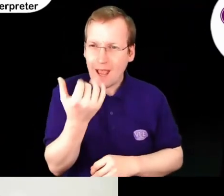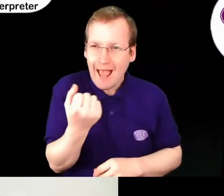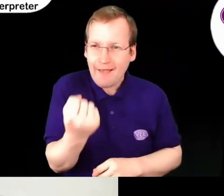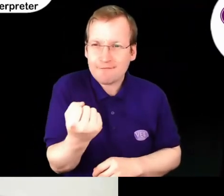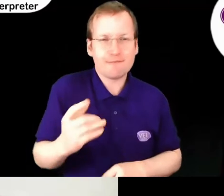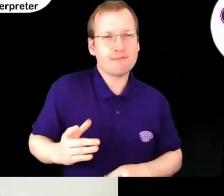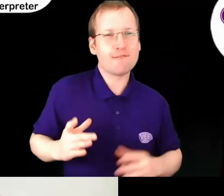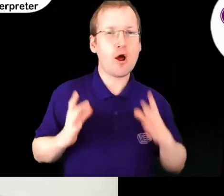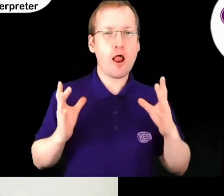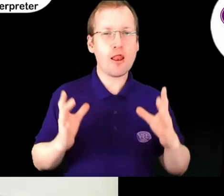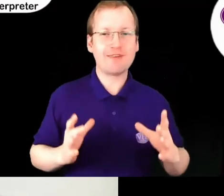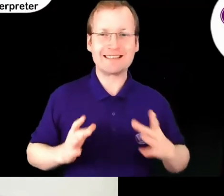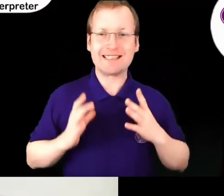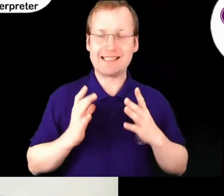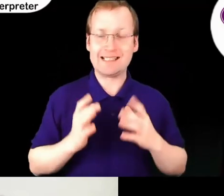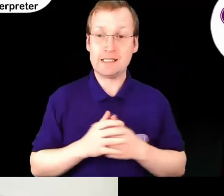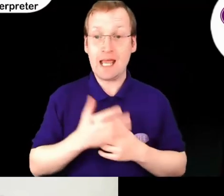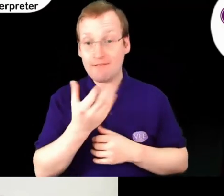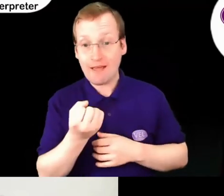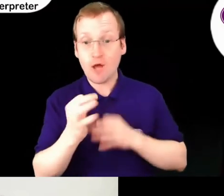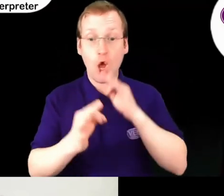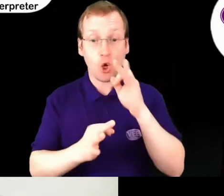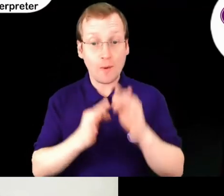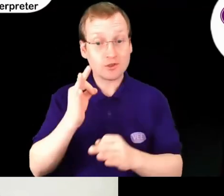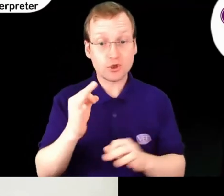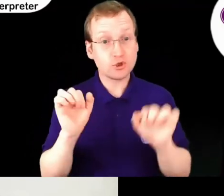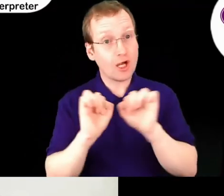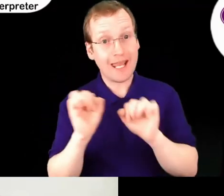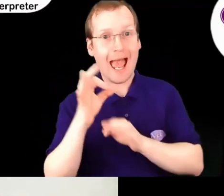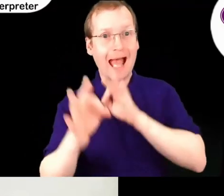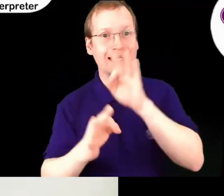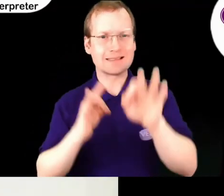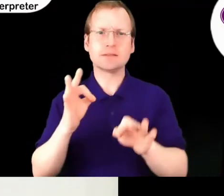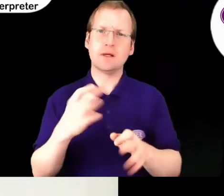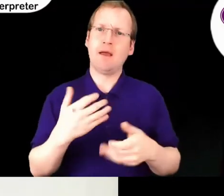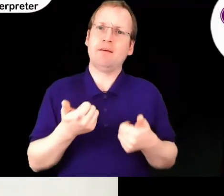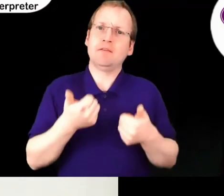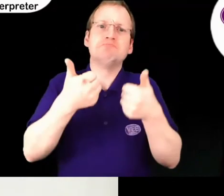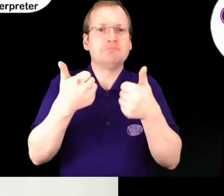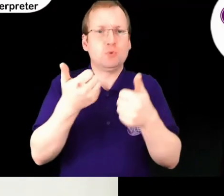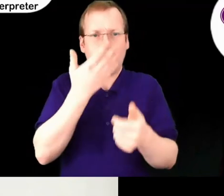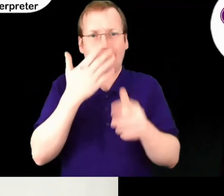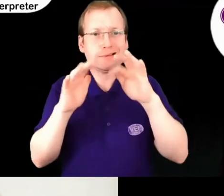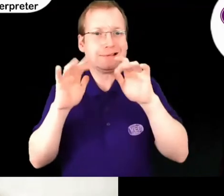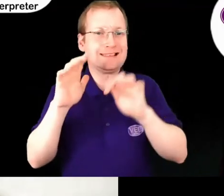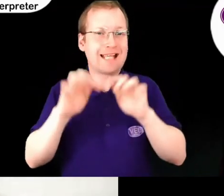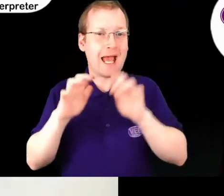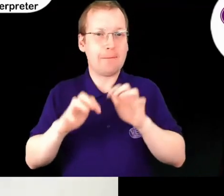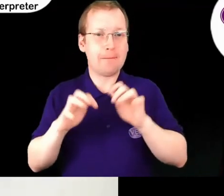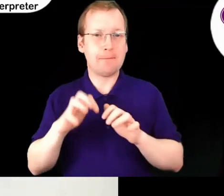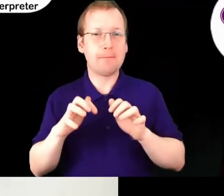already. If anyone's got a question that they haven't asked yet, feel free to send it